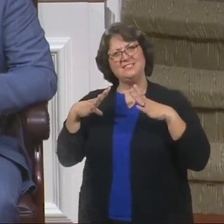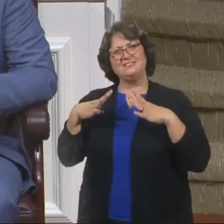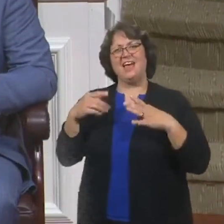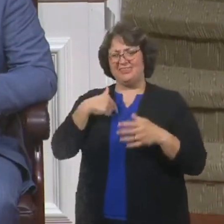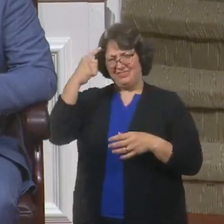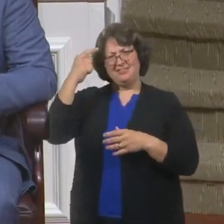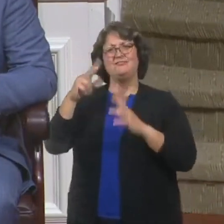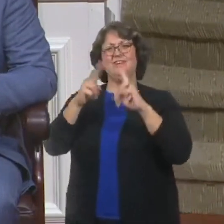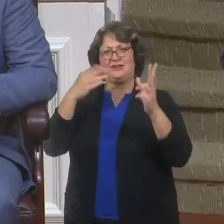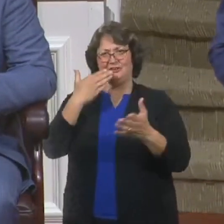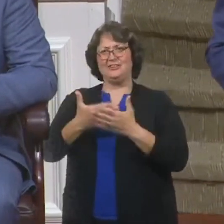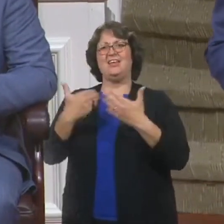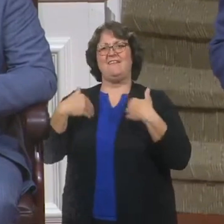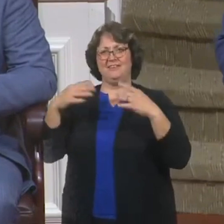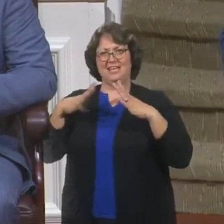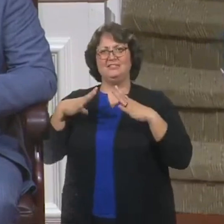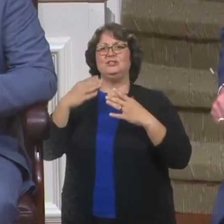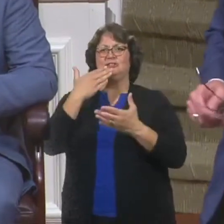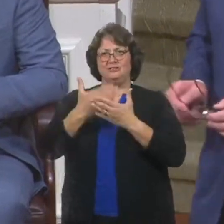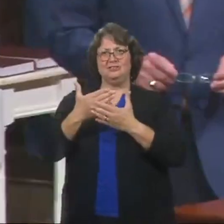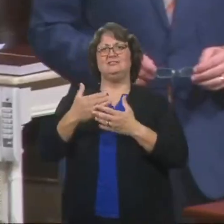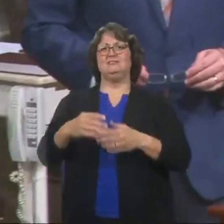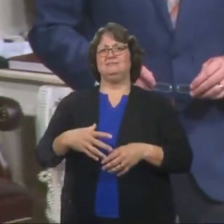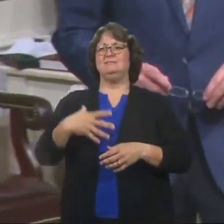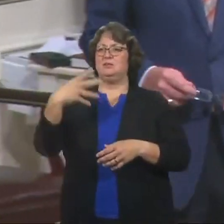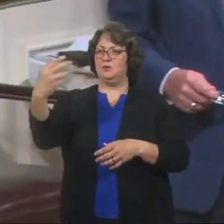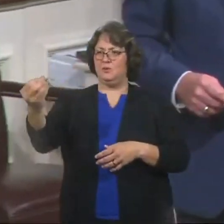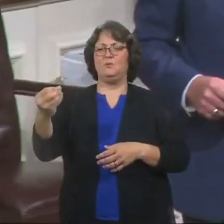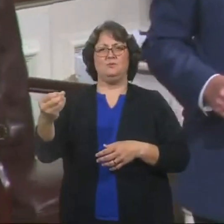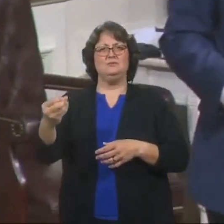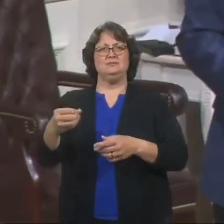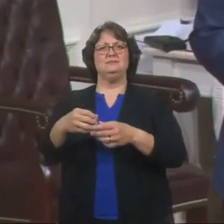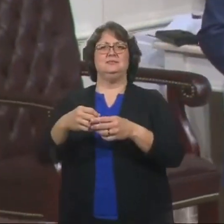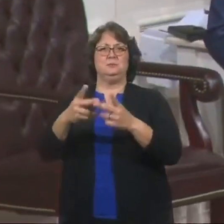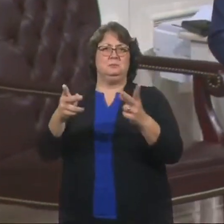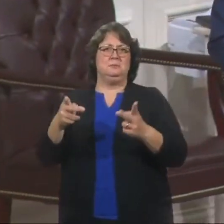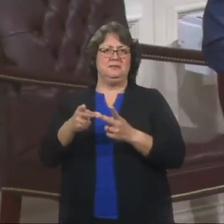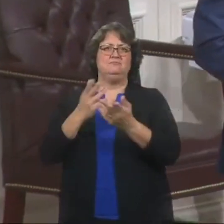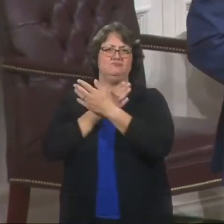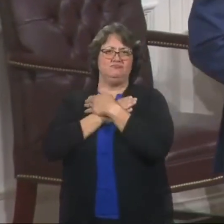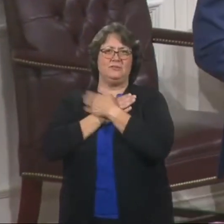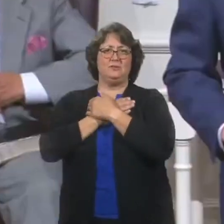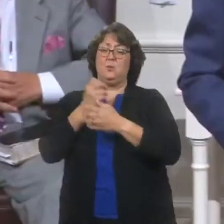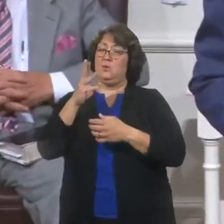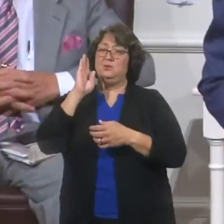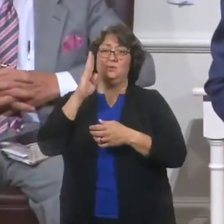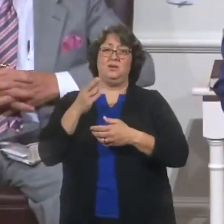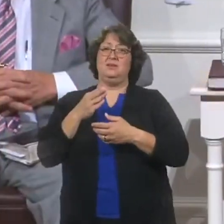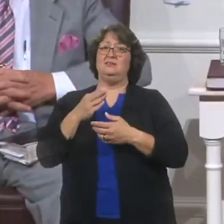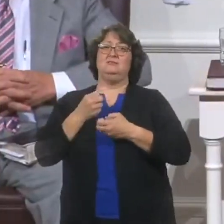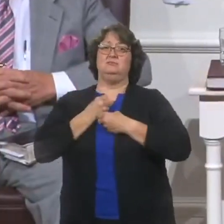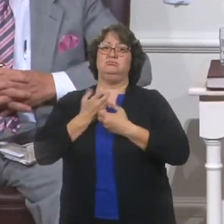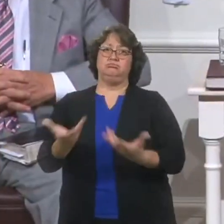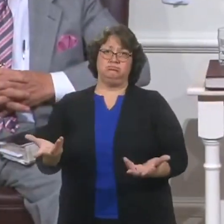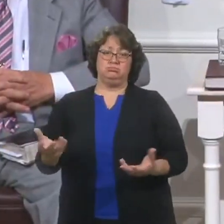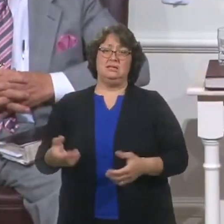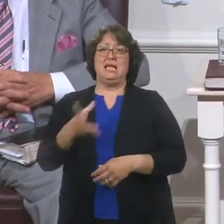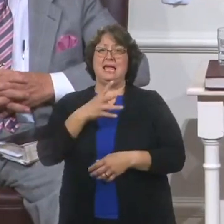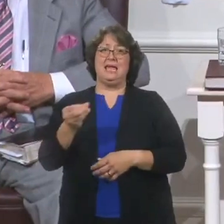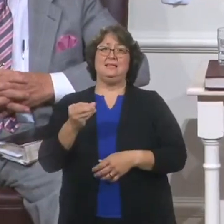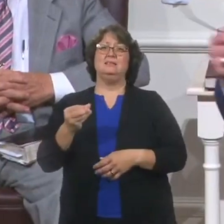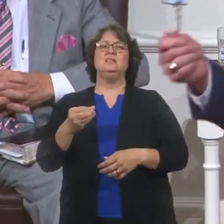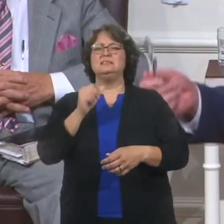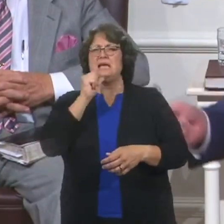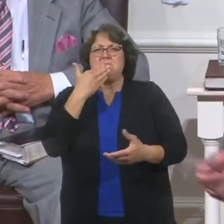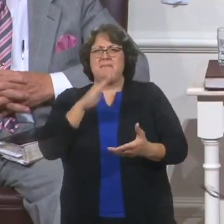I think you need to take some time to come apart, or you will eventually come apart. I think it's not a bad to go to a ball game